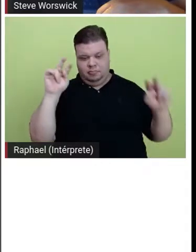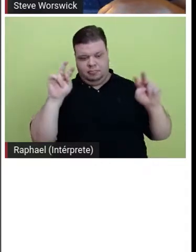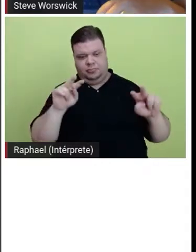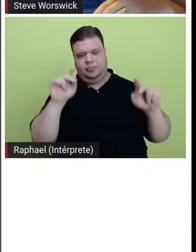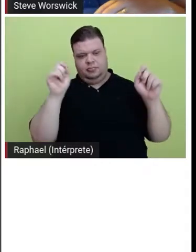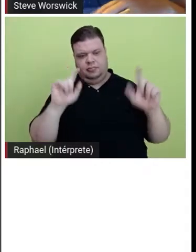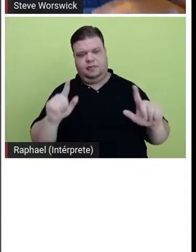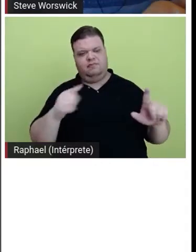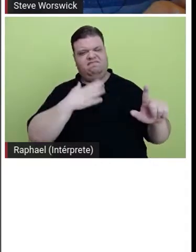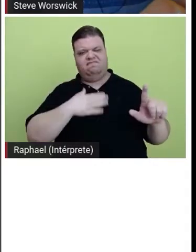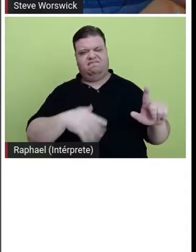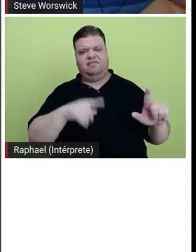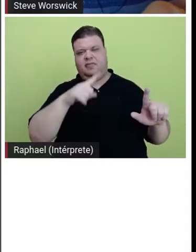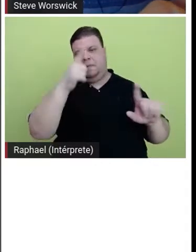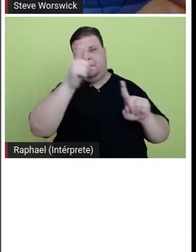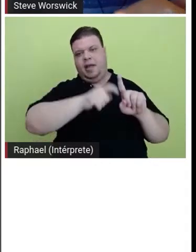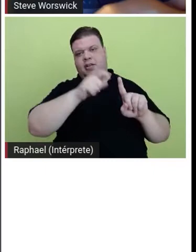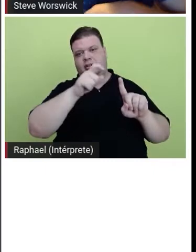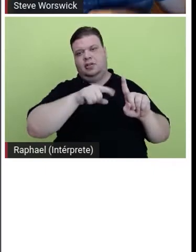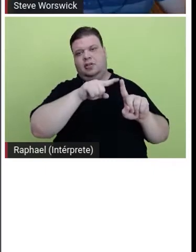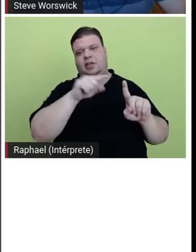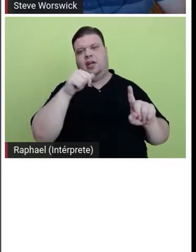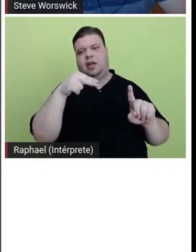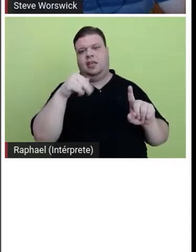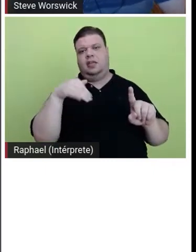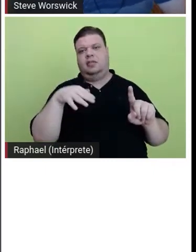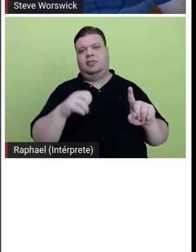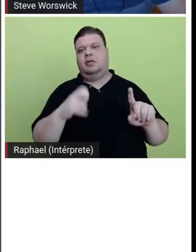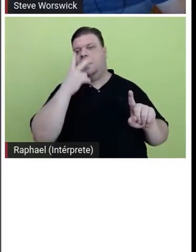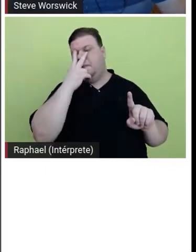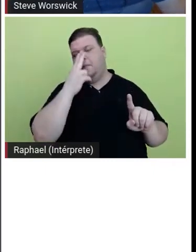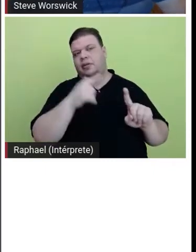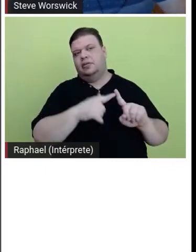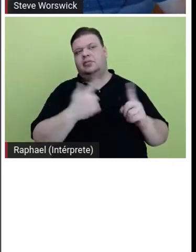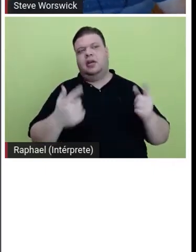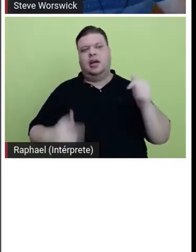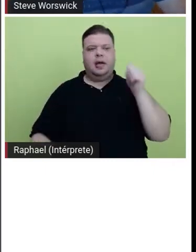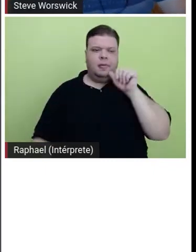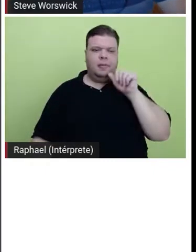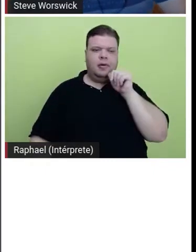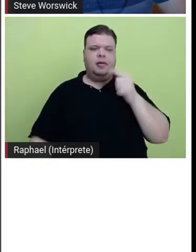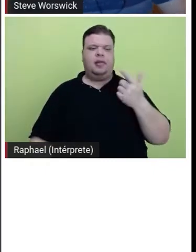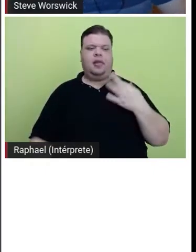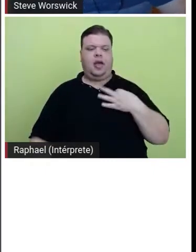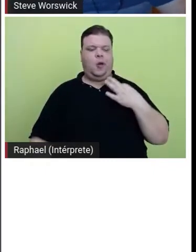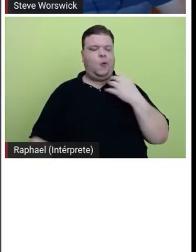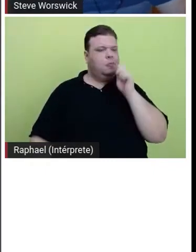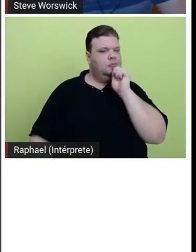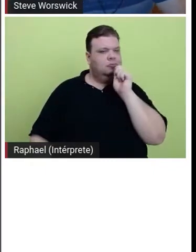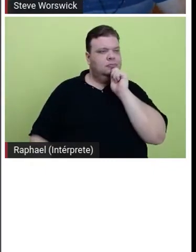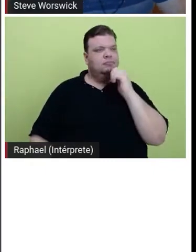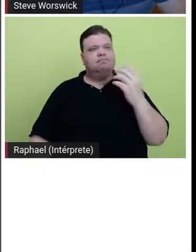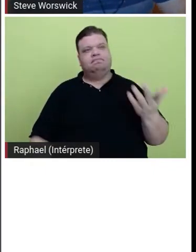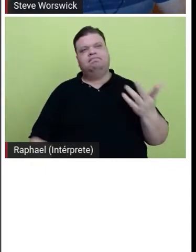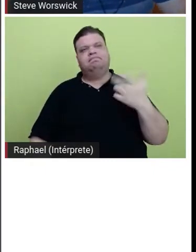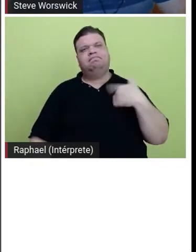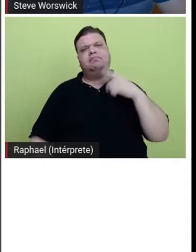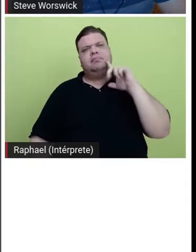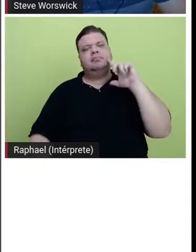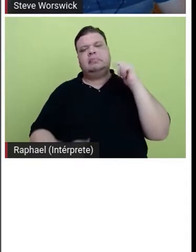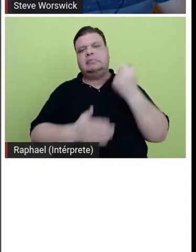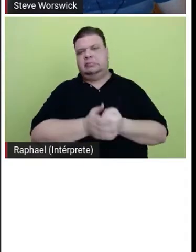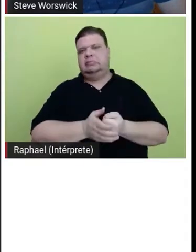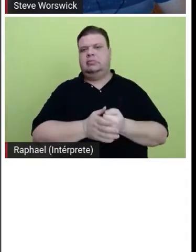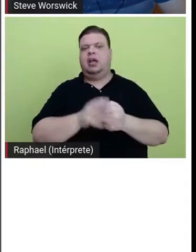on her. Then moved on to one called Expressive, which was like a 3D type thing. Now this was really good